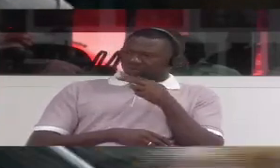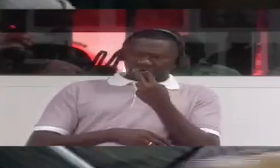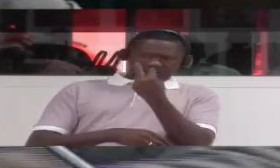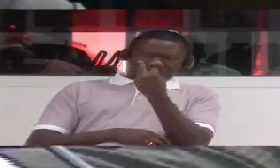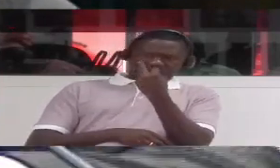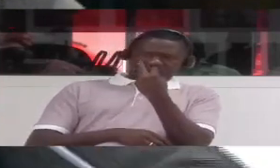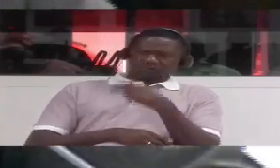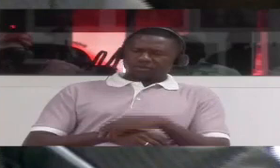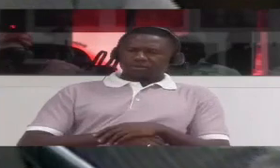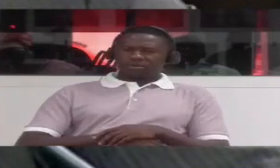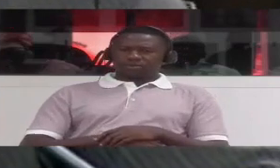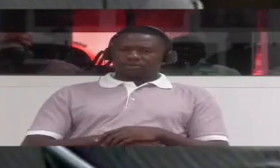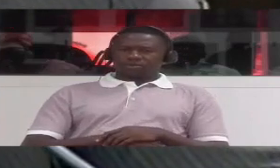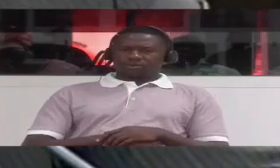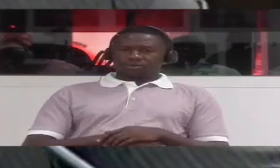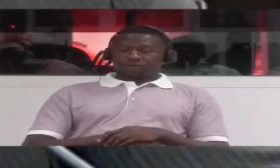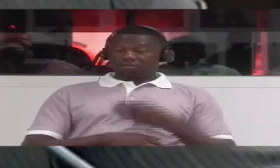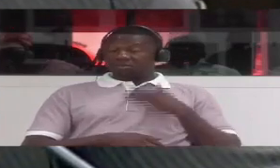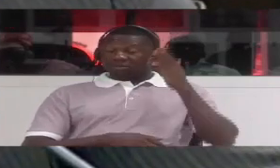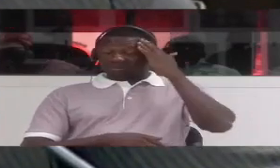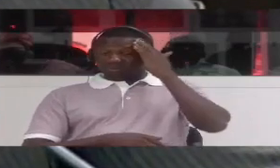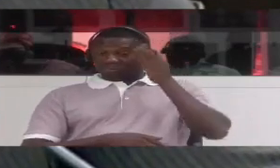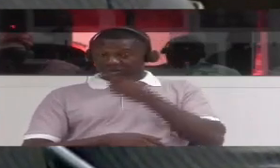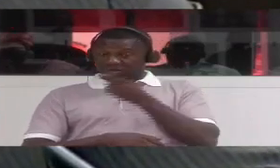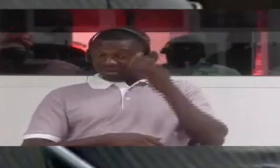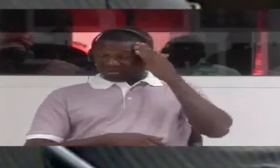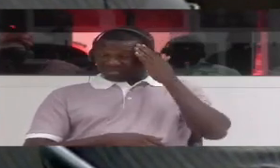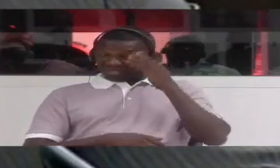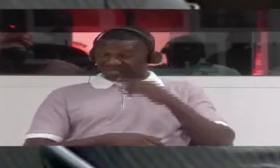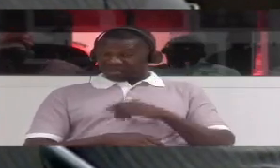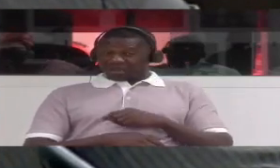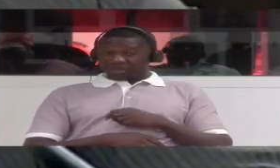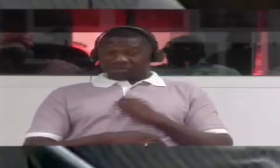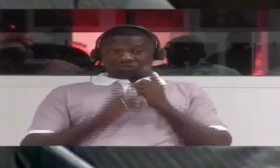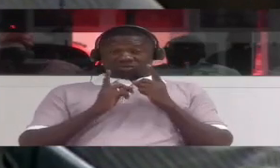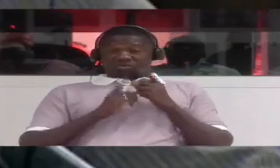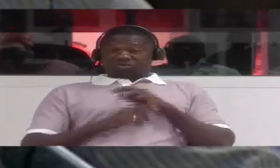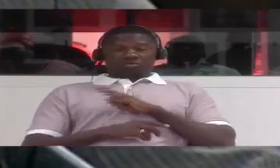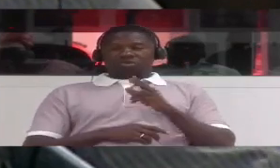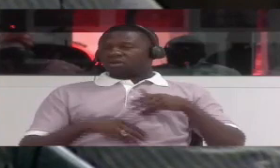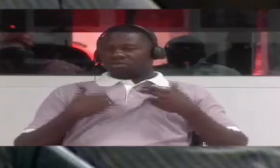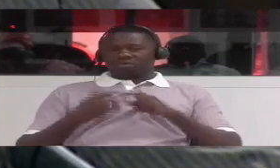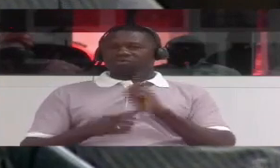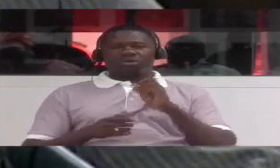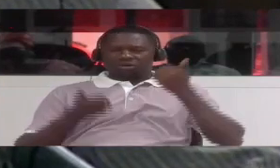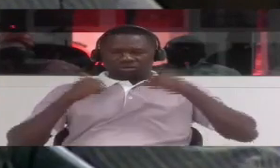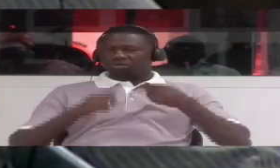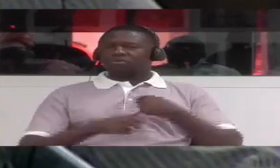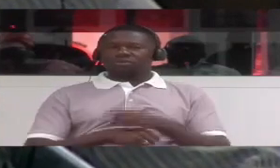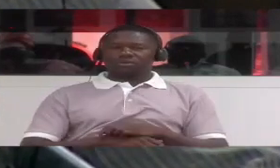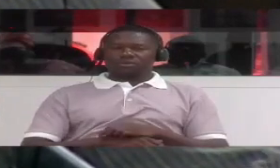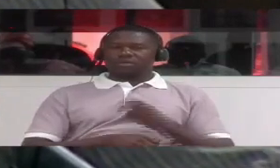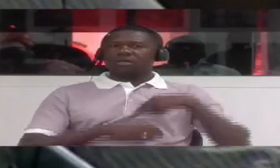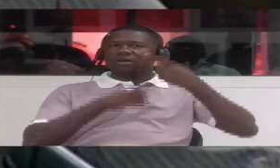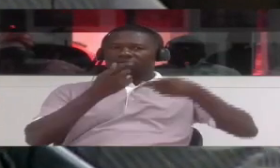my face. I knew they were probably either shocked or not happy with what happened to me. And later,